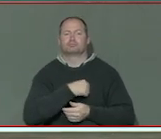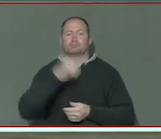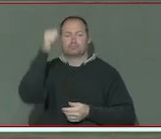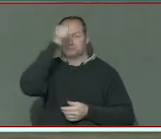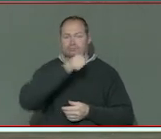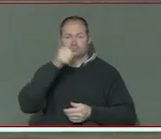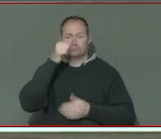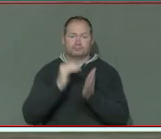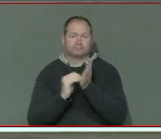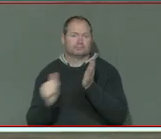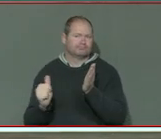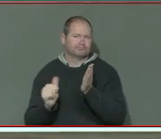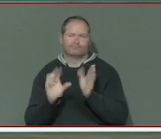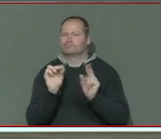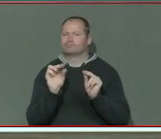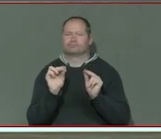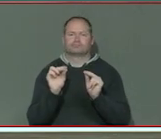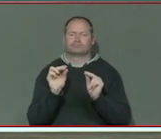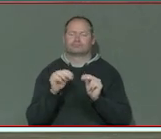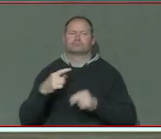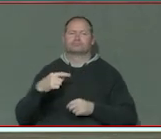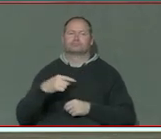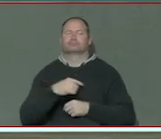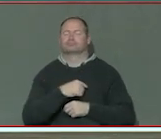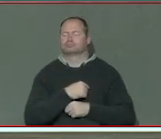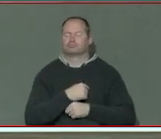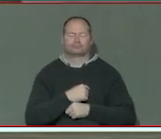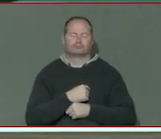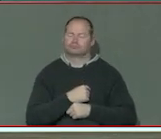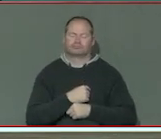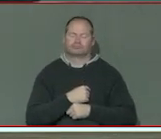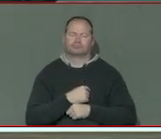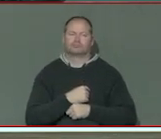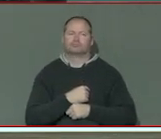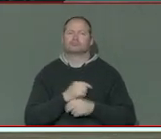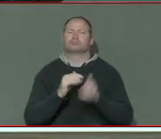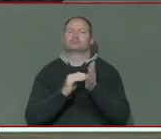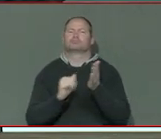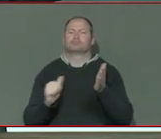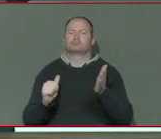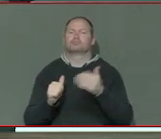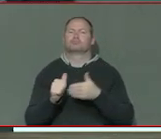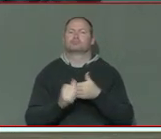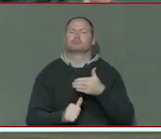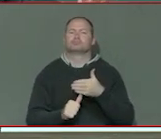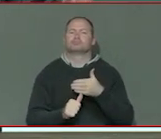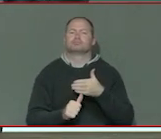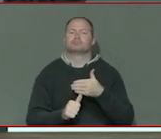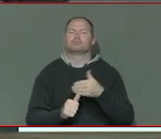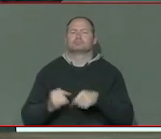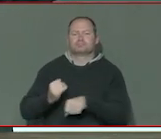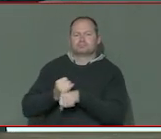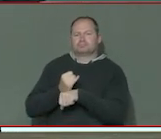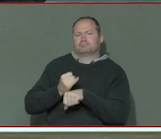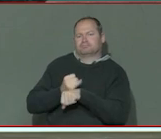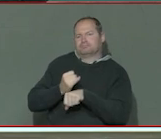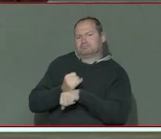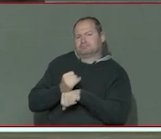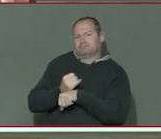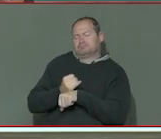from April's sales. From April. We will subtract it from the earliest date. So in other words,